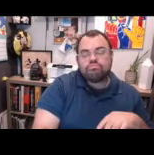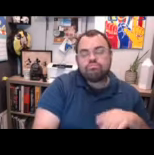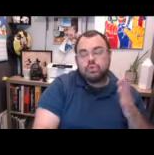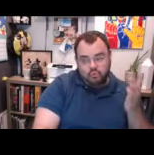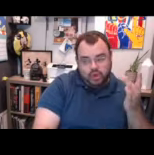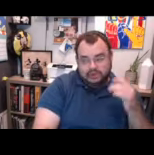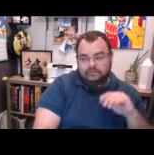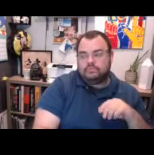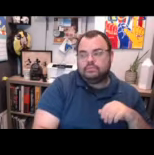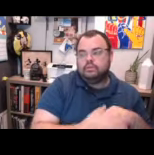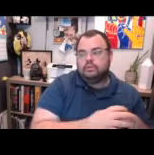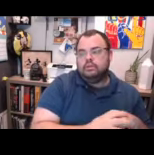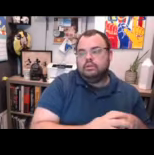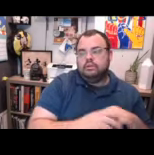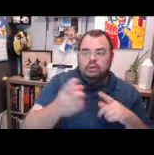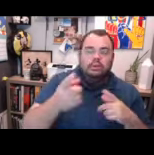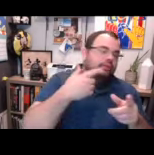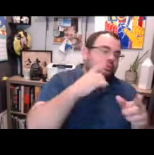that I got to use ASL.